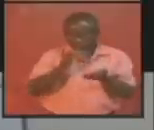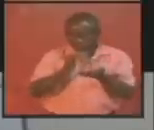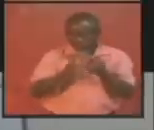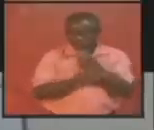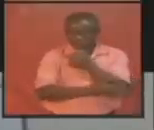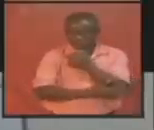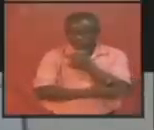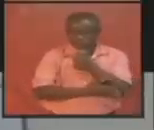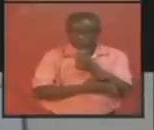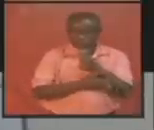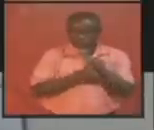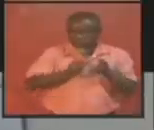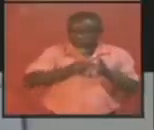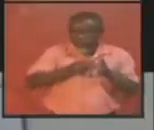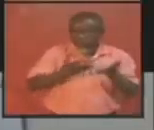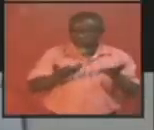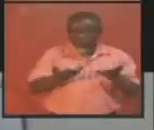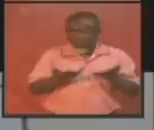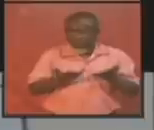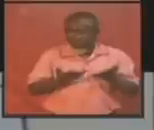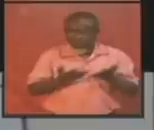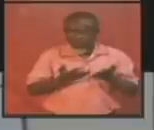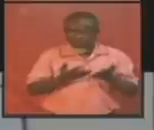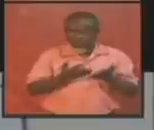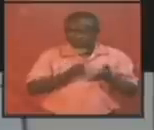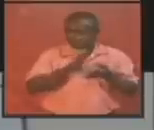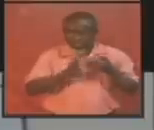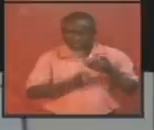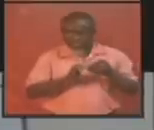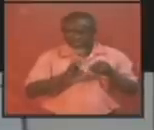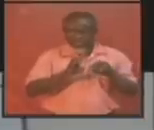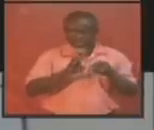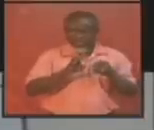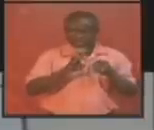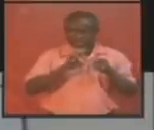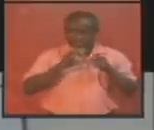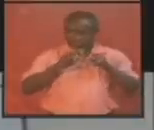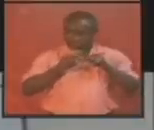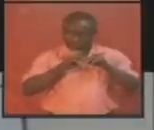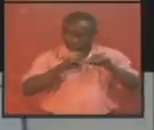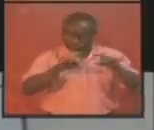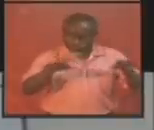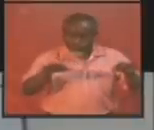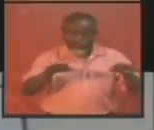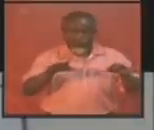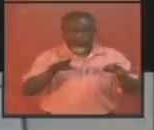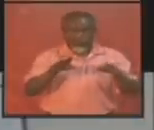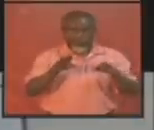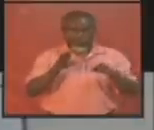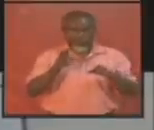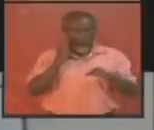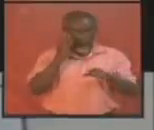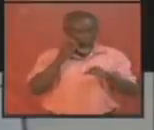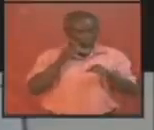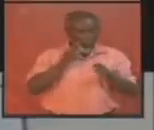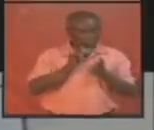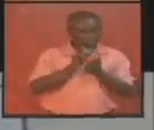does that mean in terms of ending the pandemic itself? Would that be possible without achieving herd immunity through